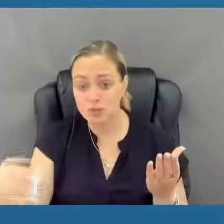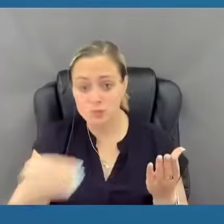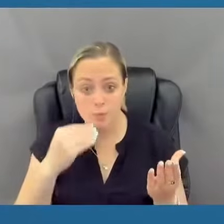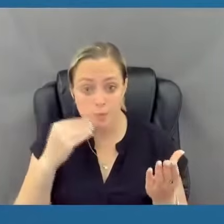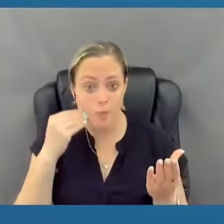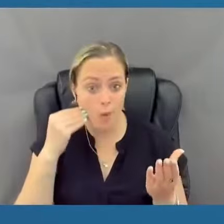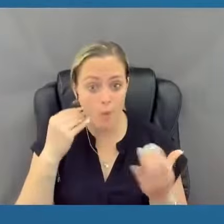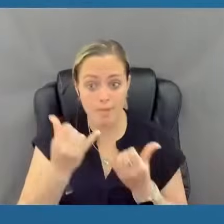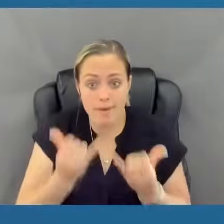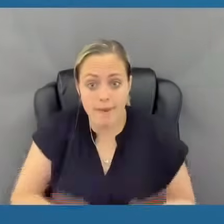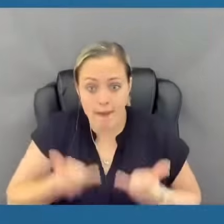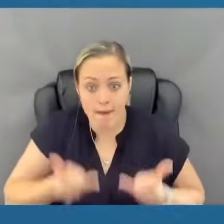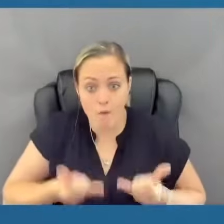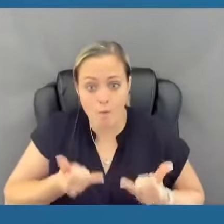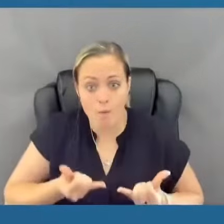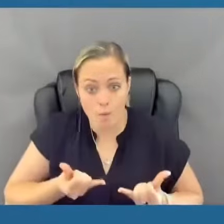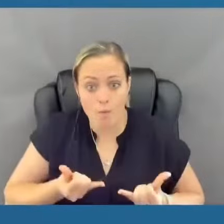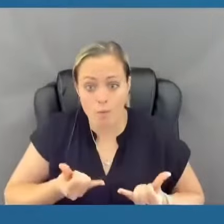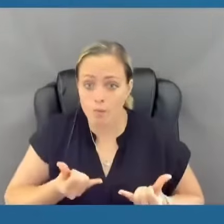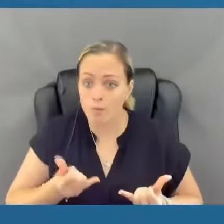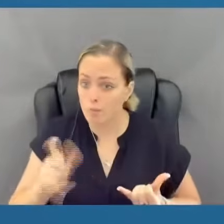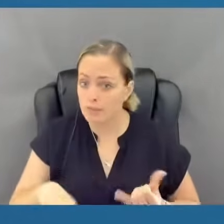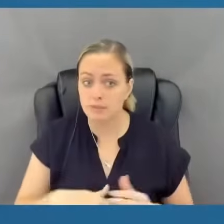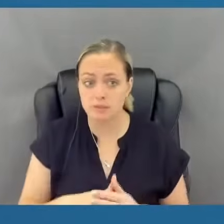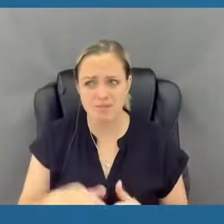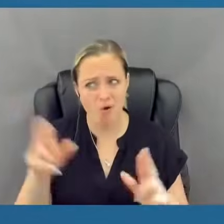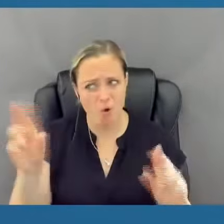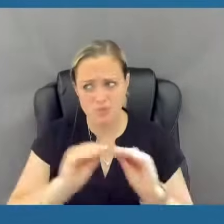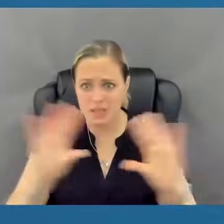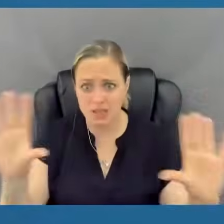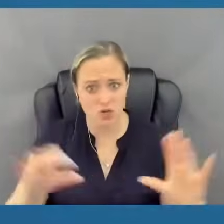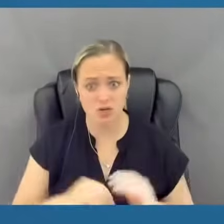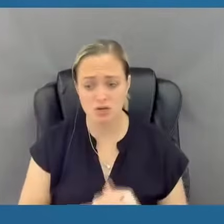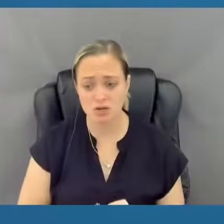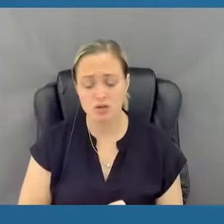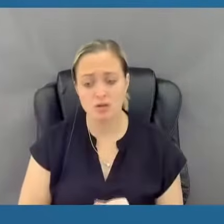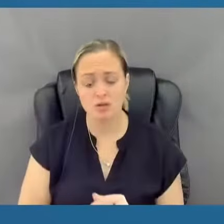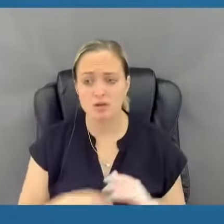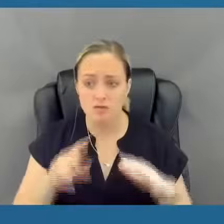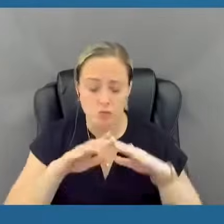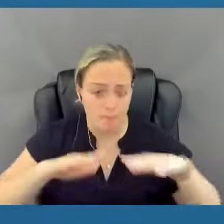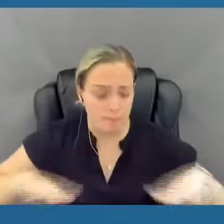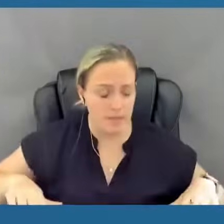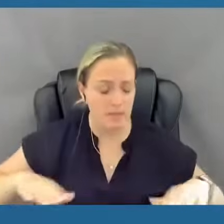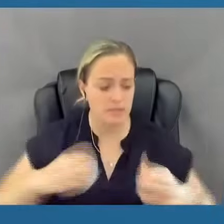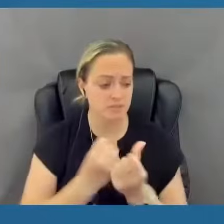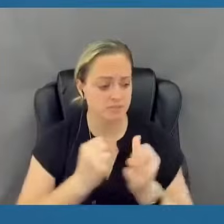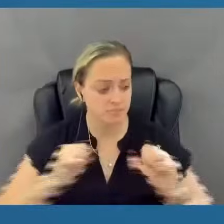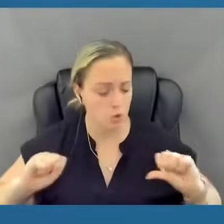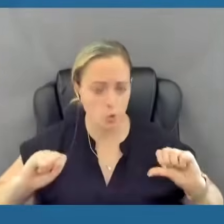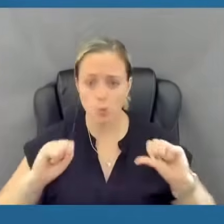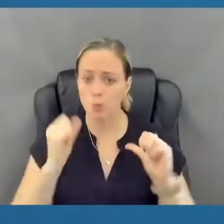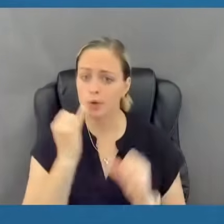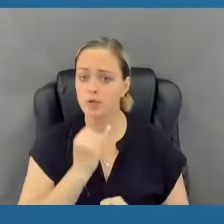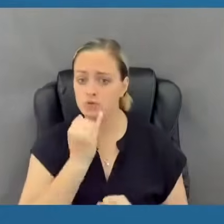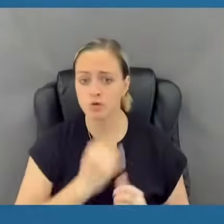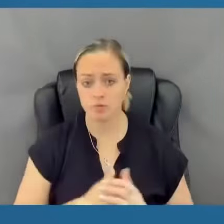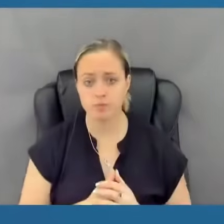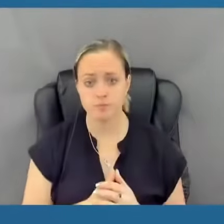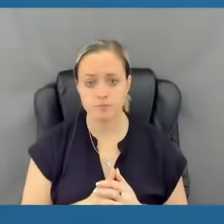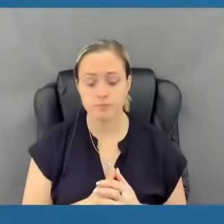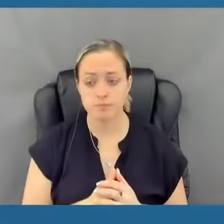them home now. The hope is clear for peace and a secure Israel.